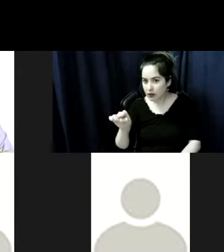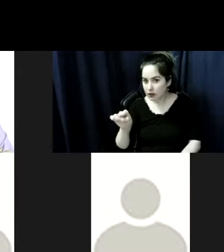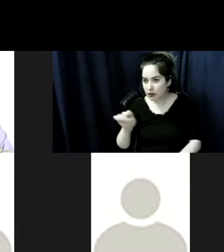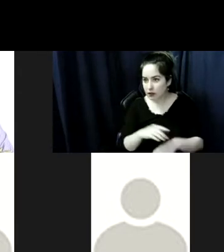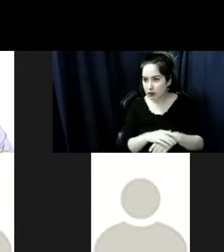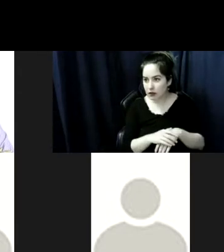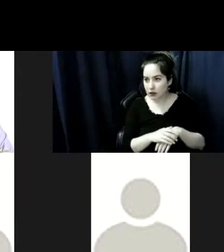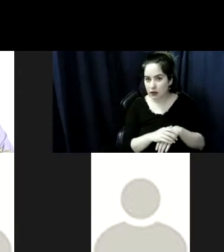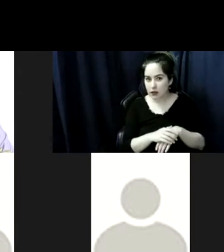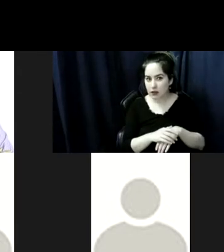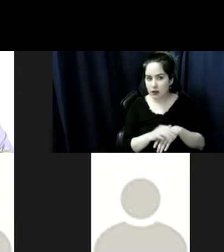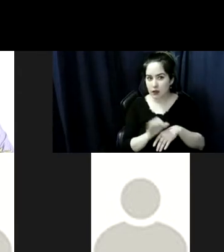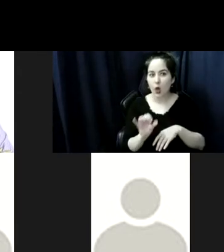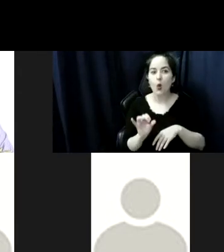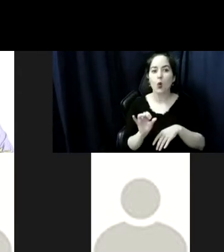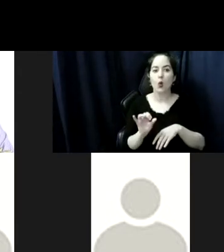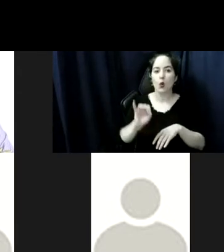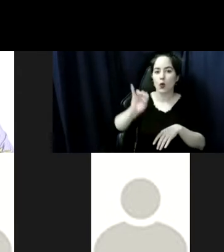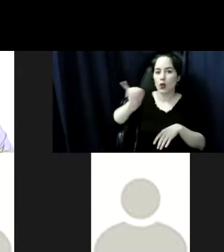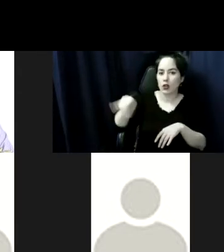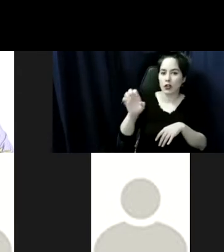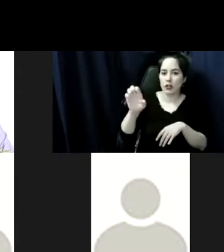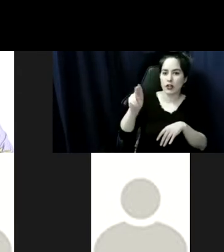Oh, Janine.